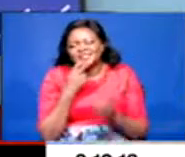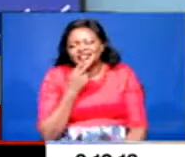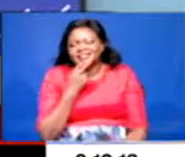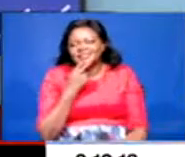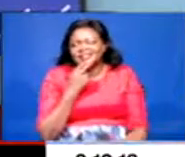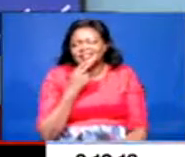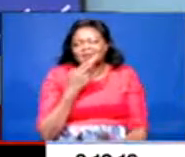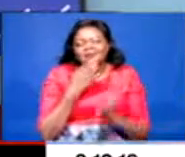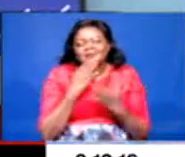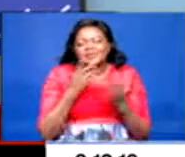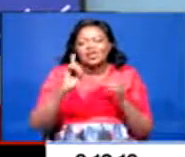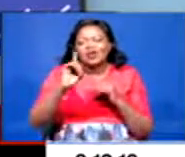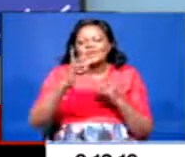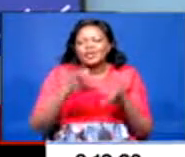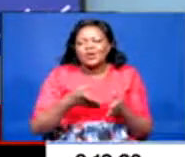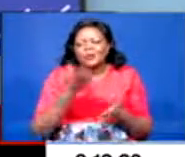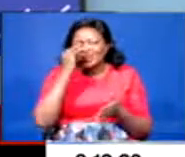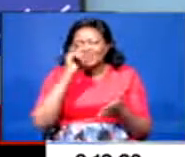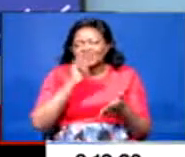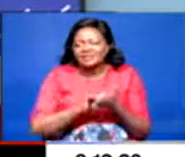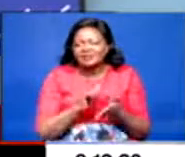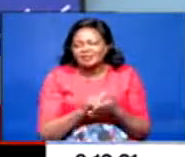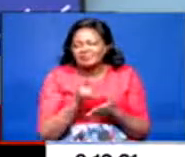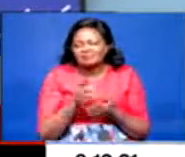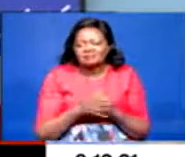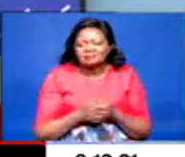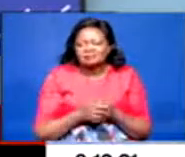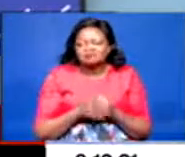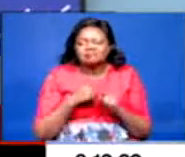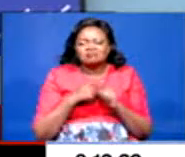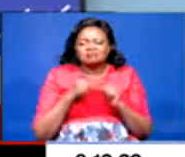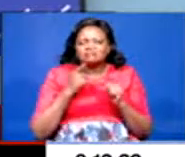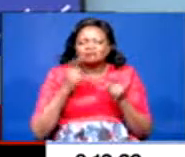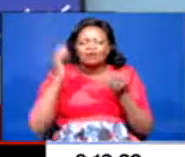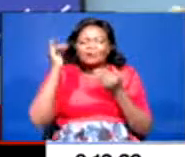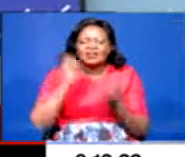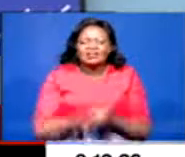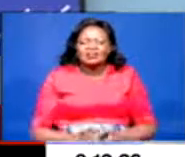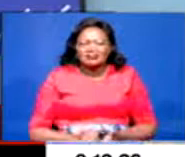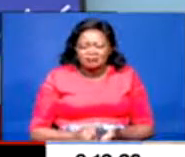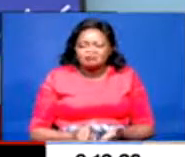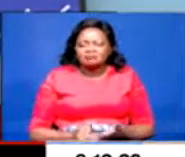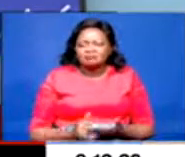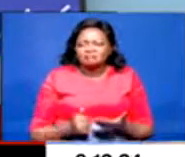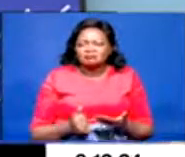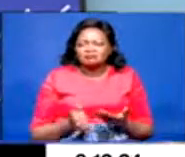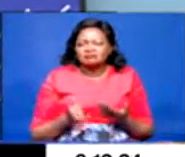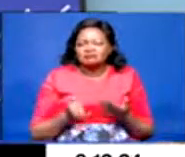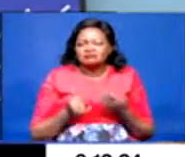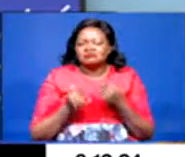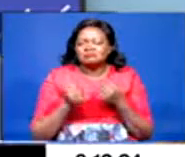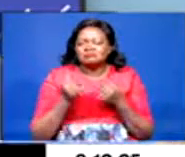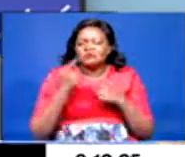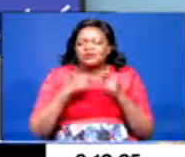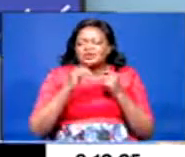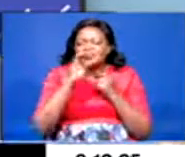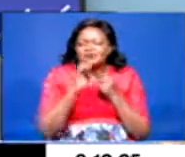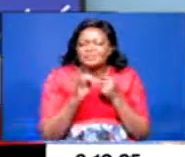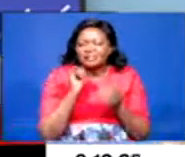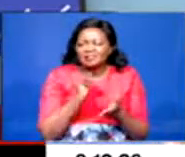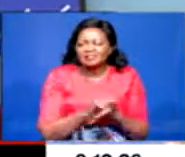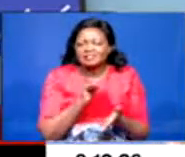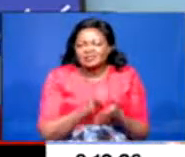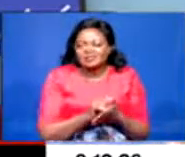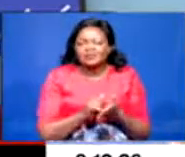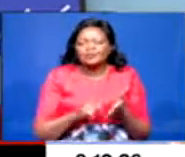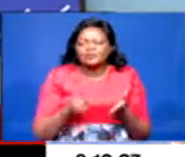they are in Nairobi now, because that part we have not been told. But we expect nothing less. Mm-hmm. We expect nothing less from the IBC that we